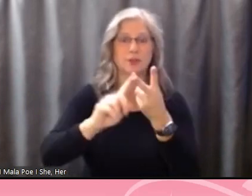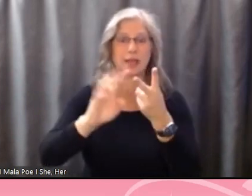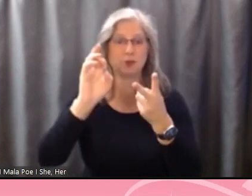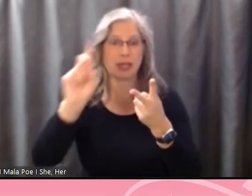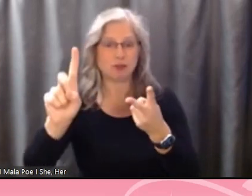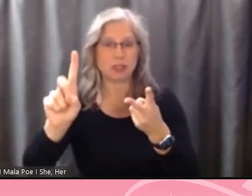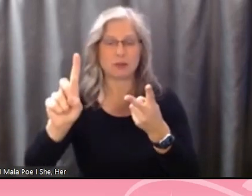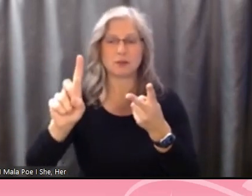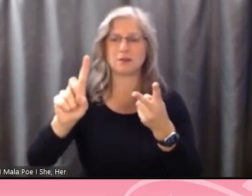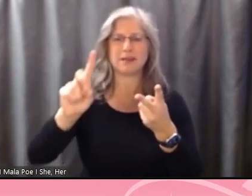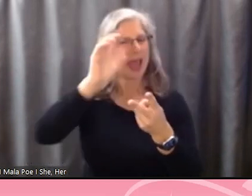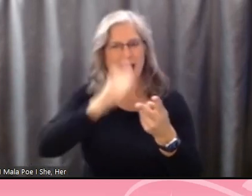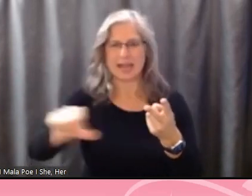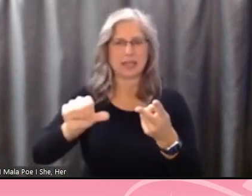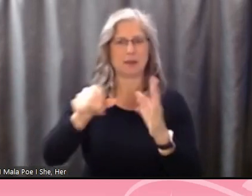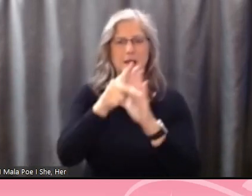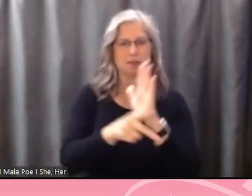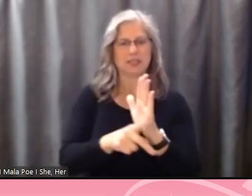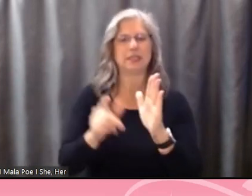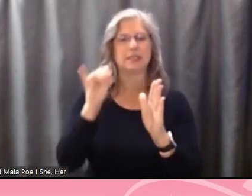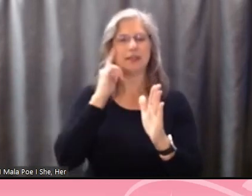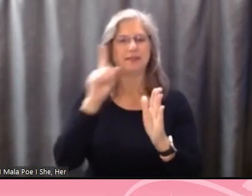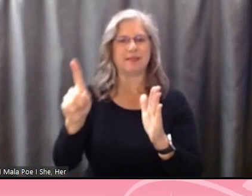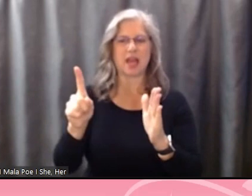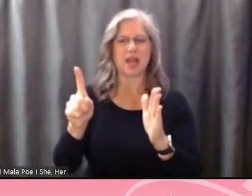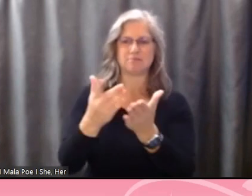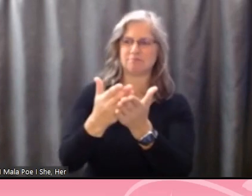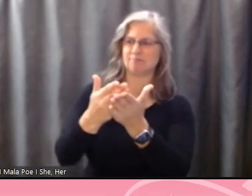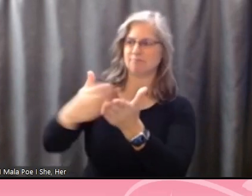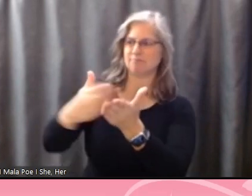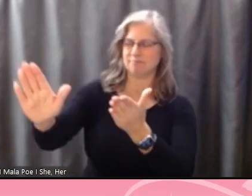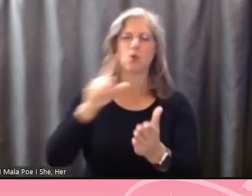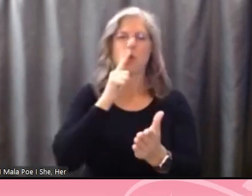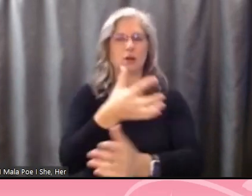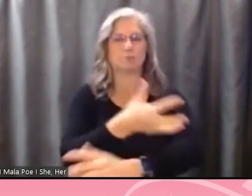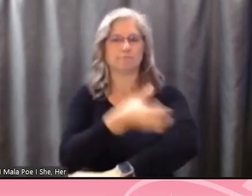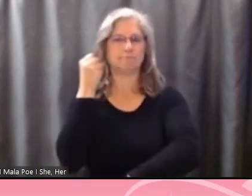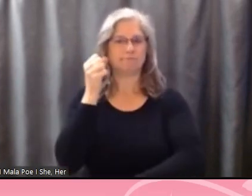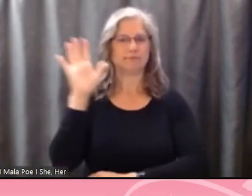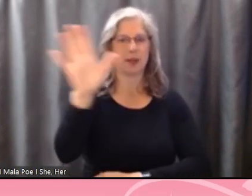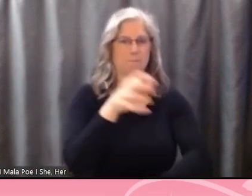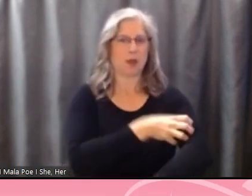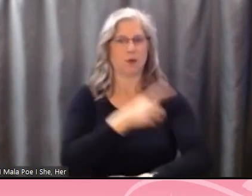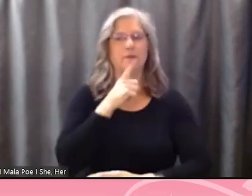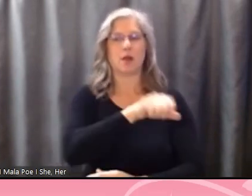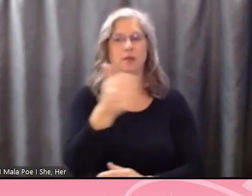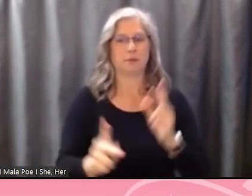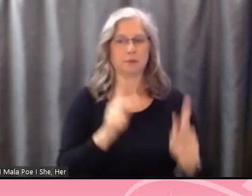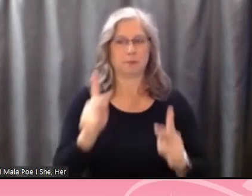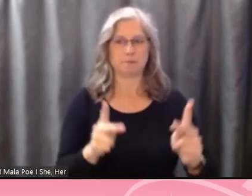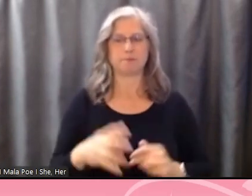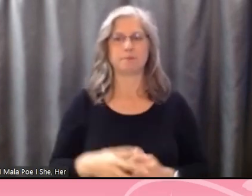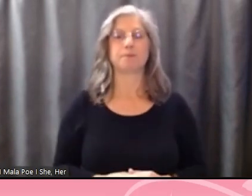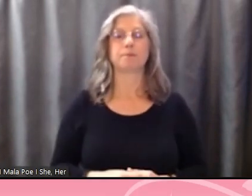policy, any policy that disenfranchises or disempowers the others.